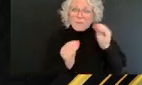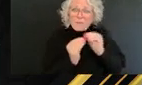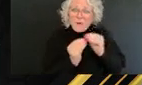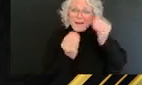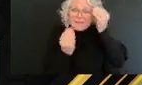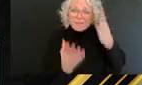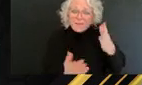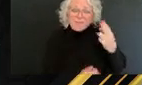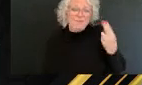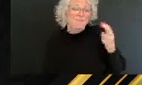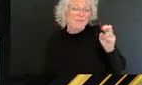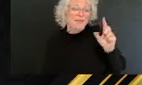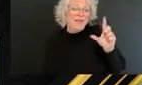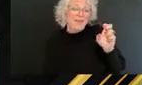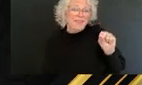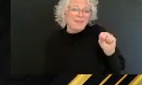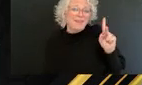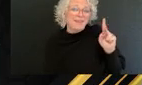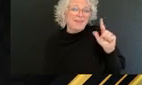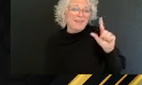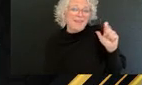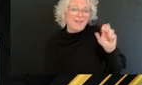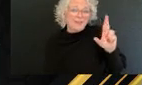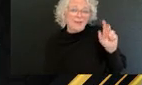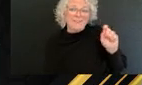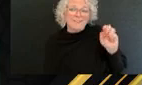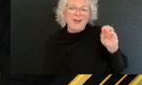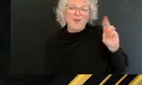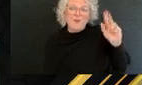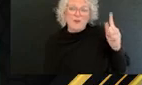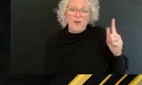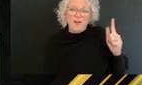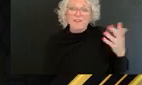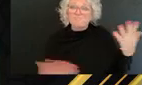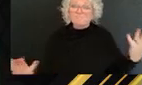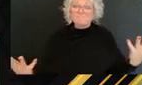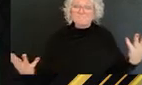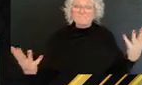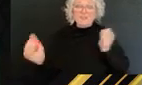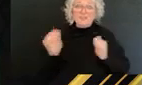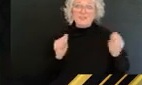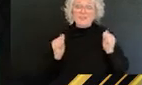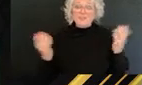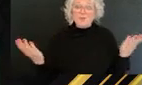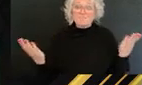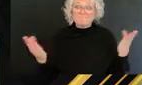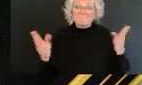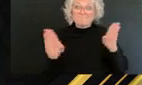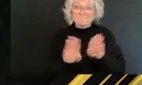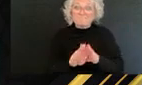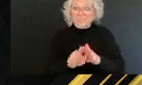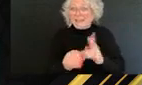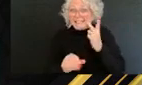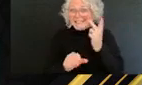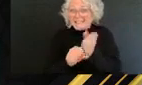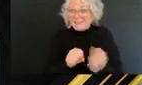at helenkeller.org. Again, that concludes this year's show, and